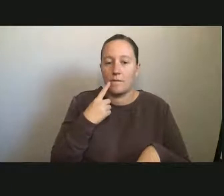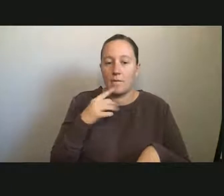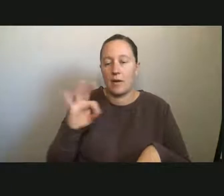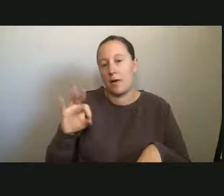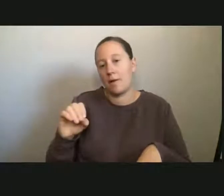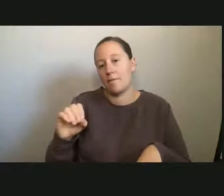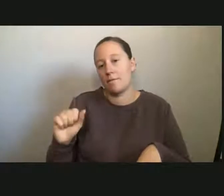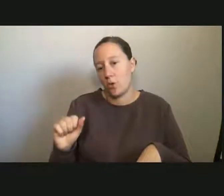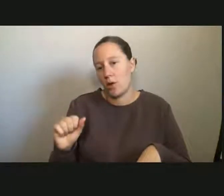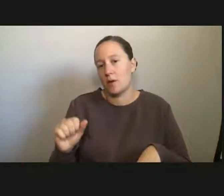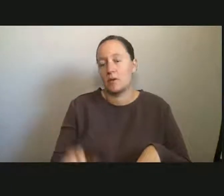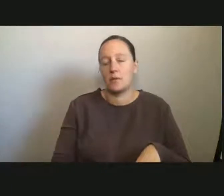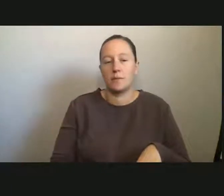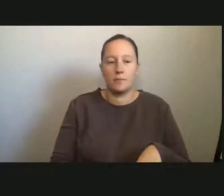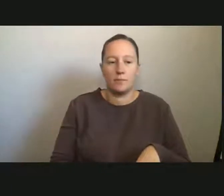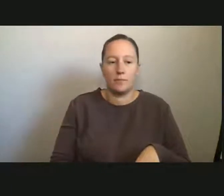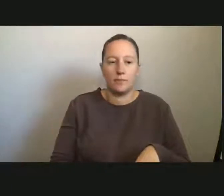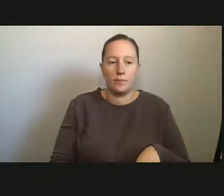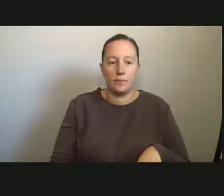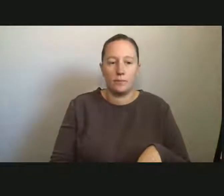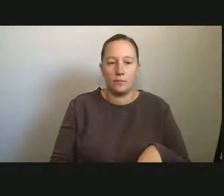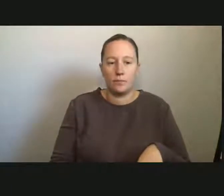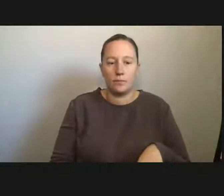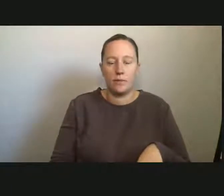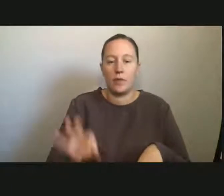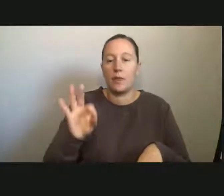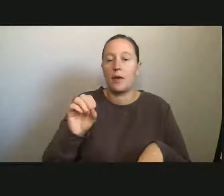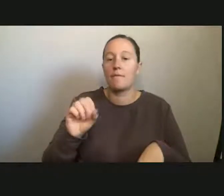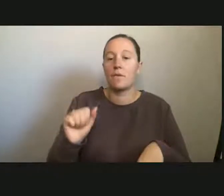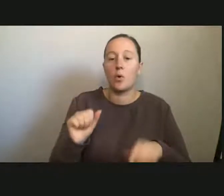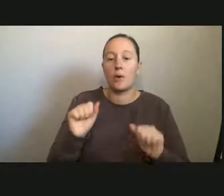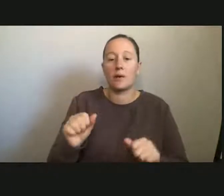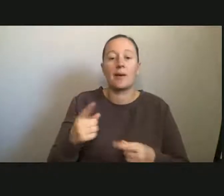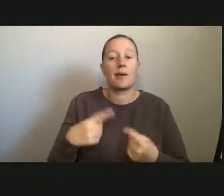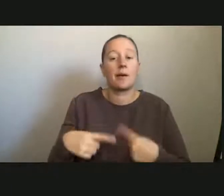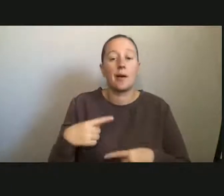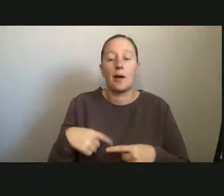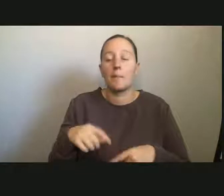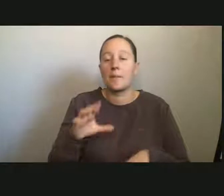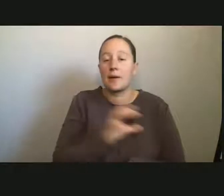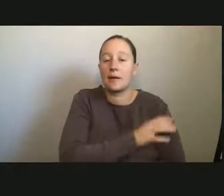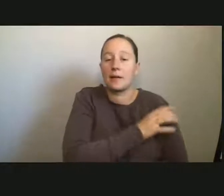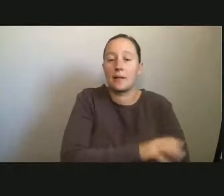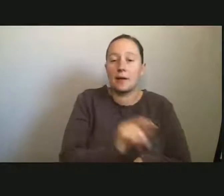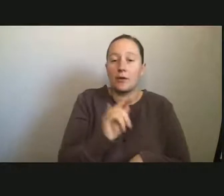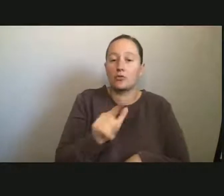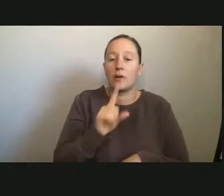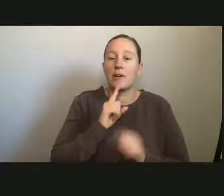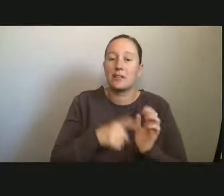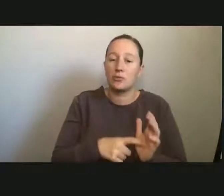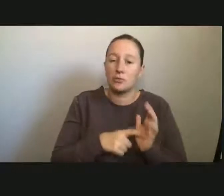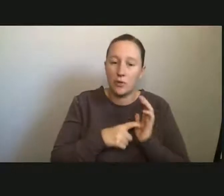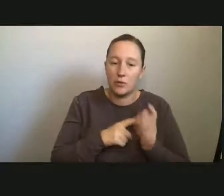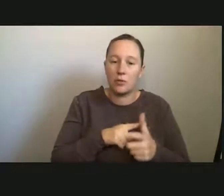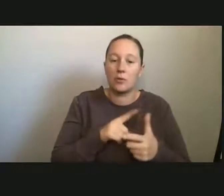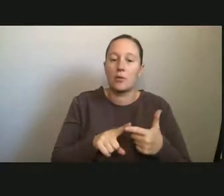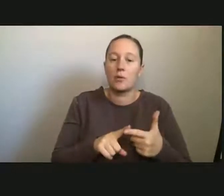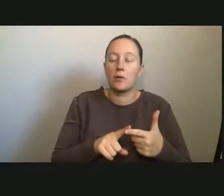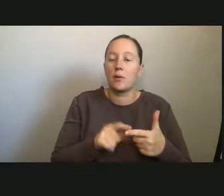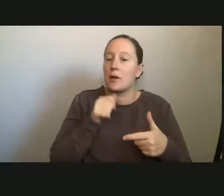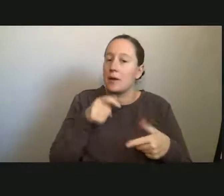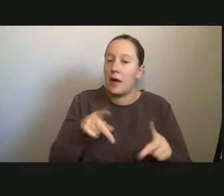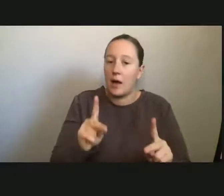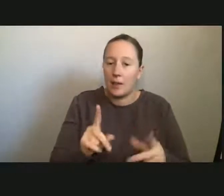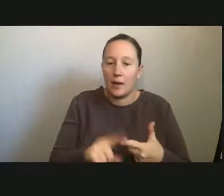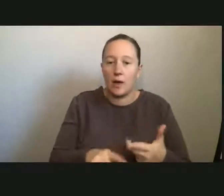to some as FOAs. And the FOAs can come as a clinical trial required, clinical trial not allowed,